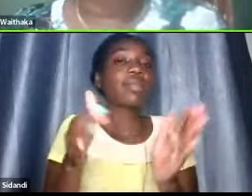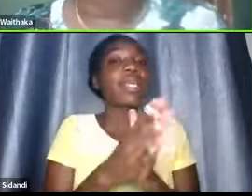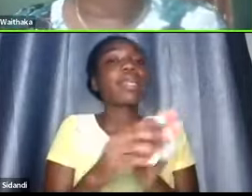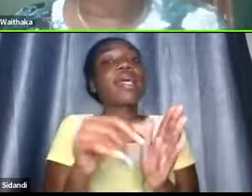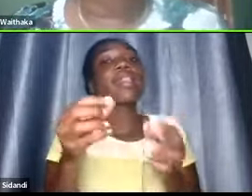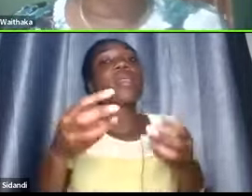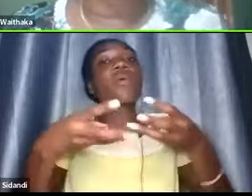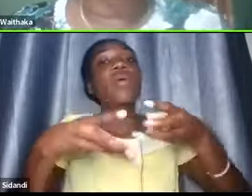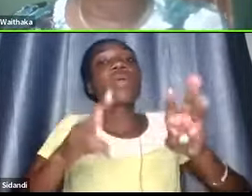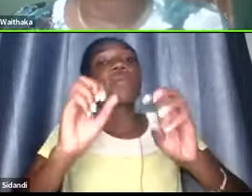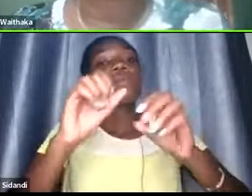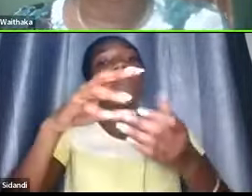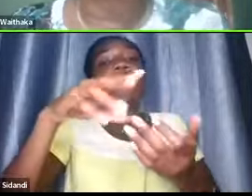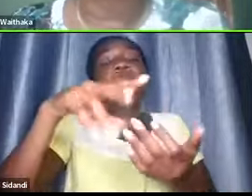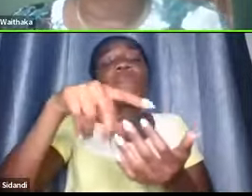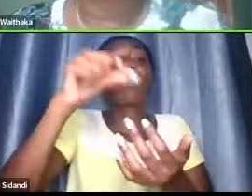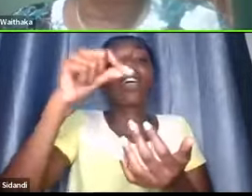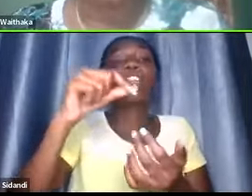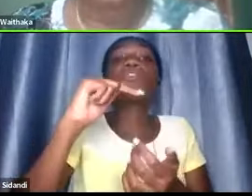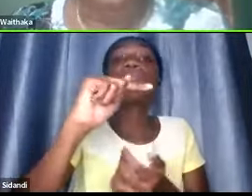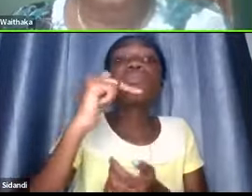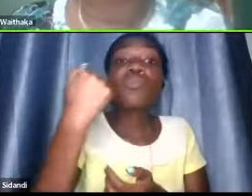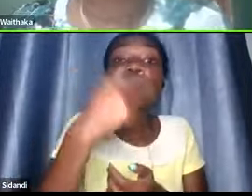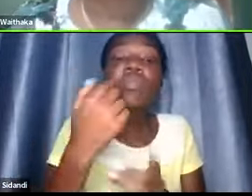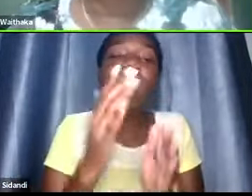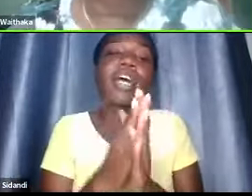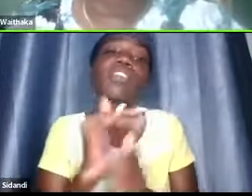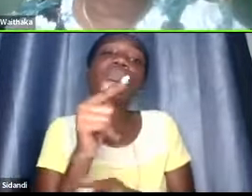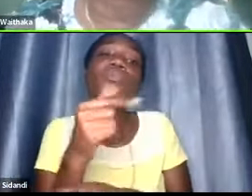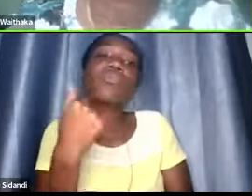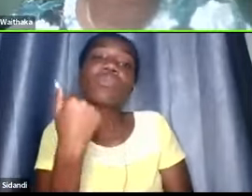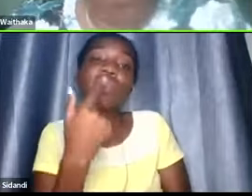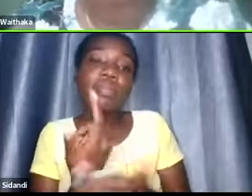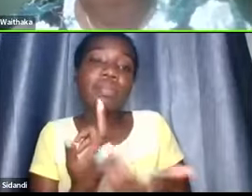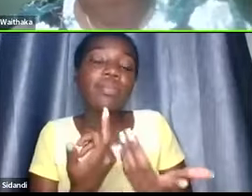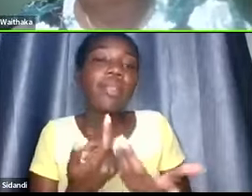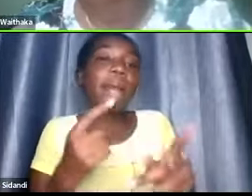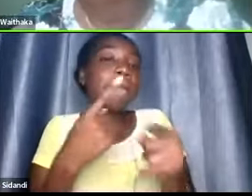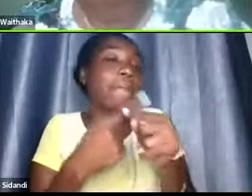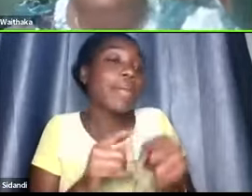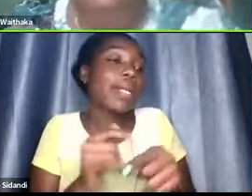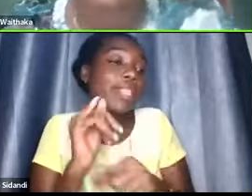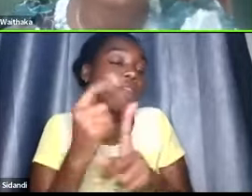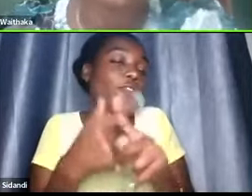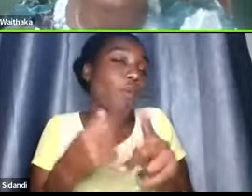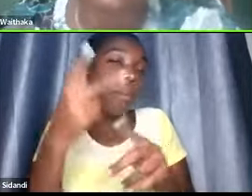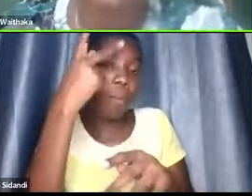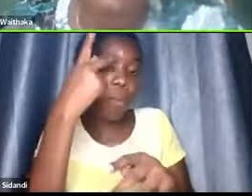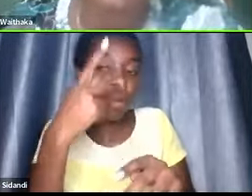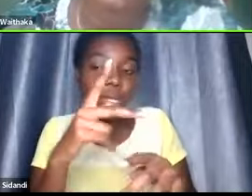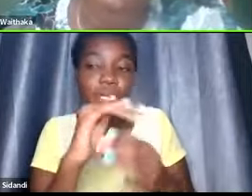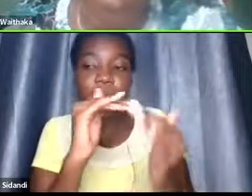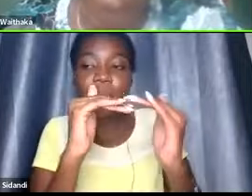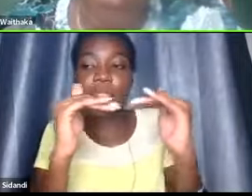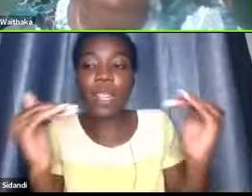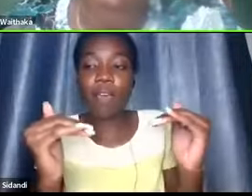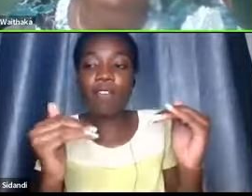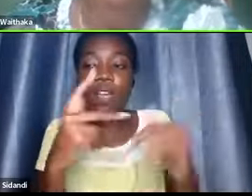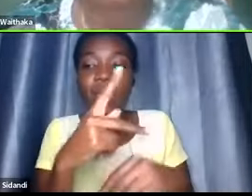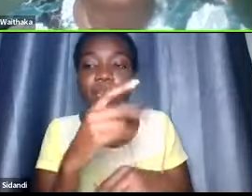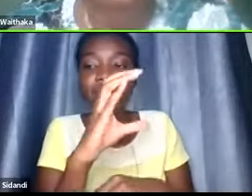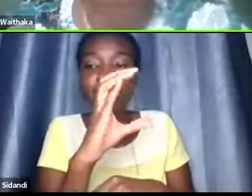to find out from who you are and what you have. But now those ones from the policy level, KICD and the ministry can